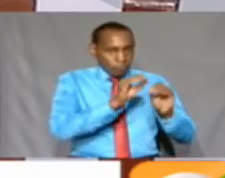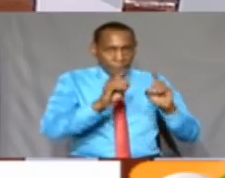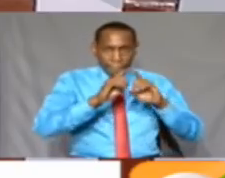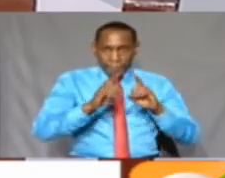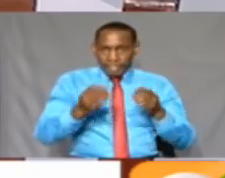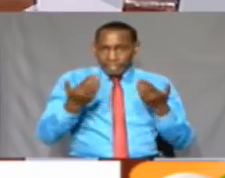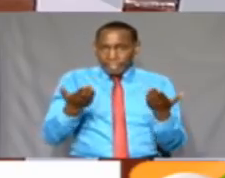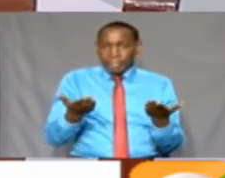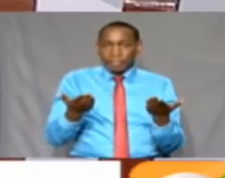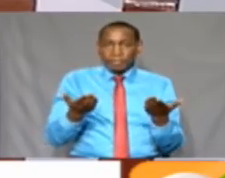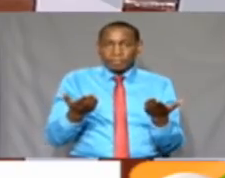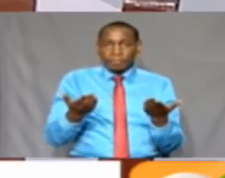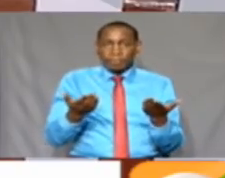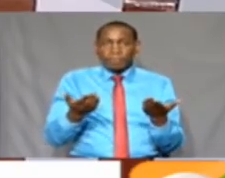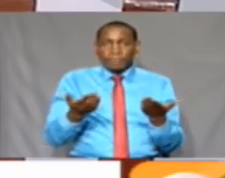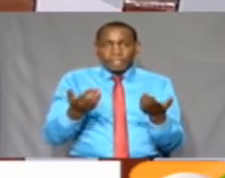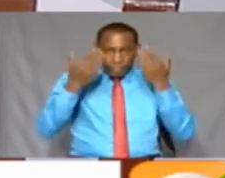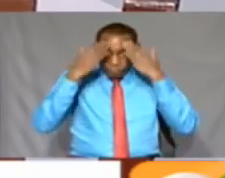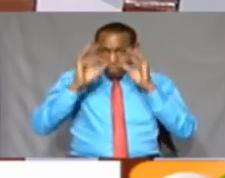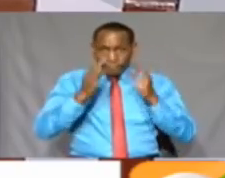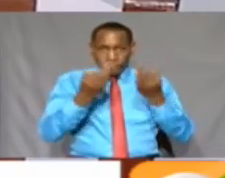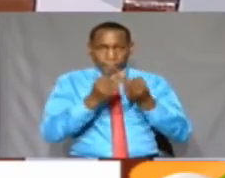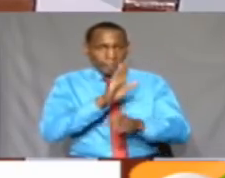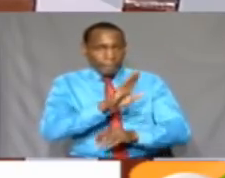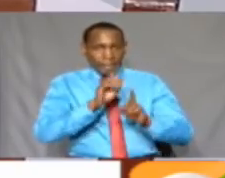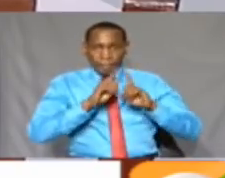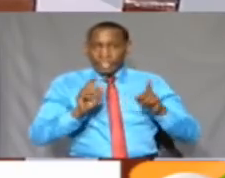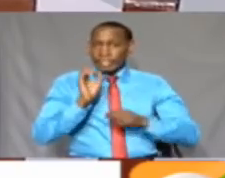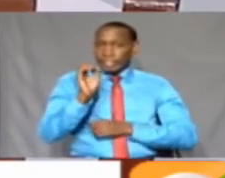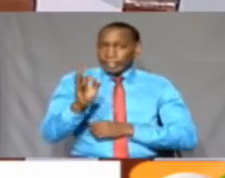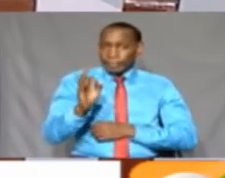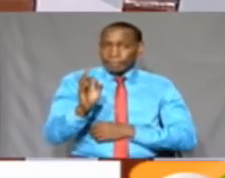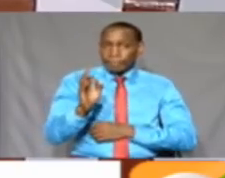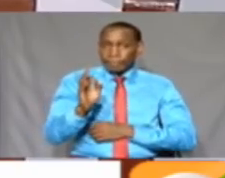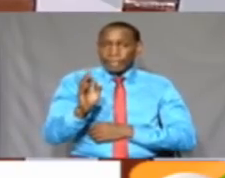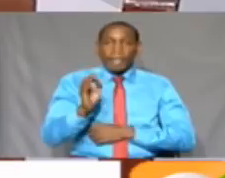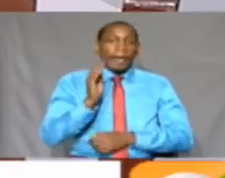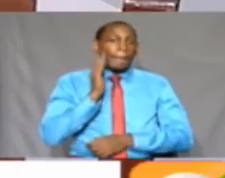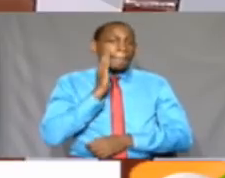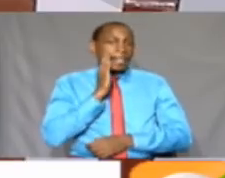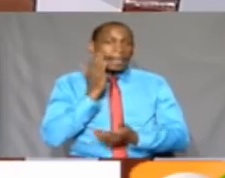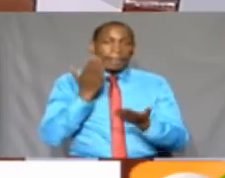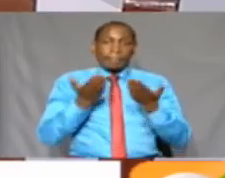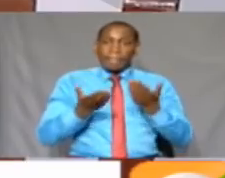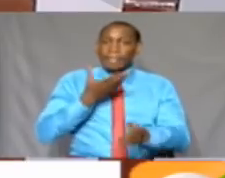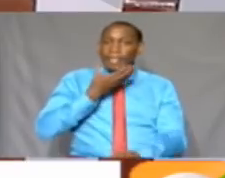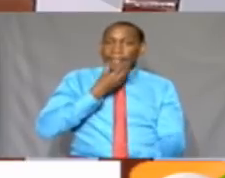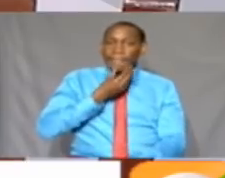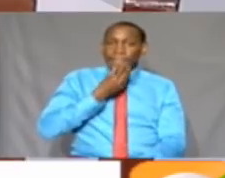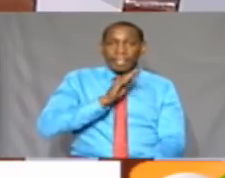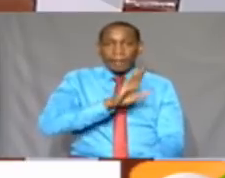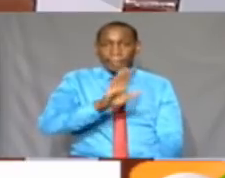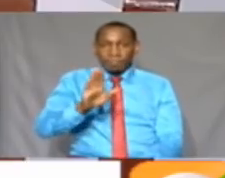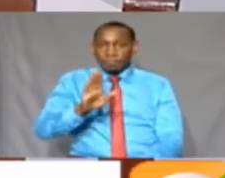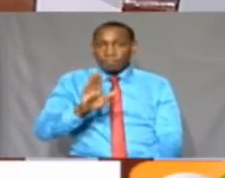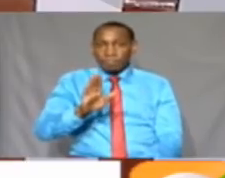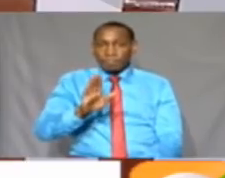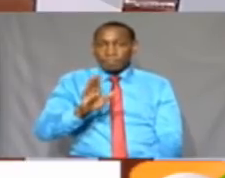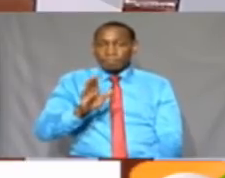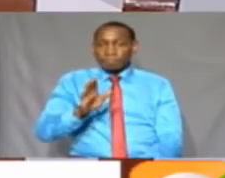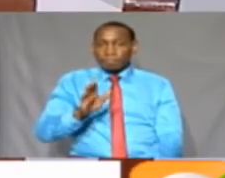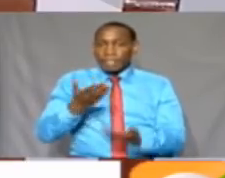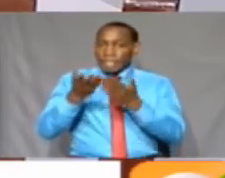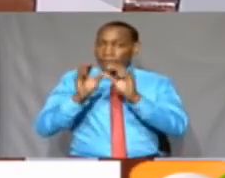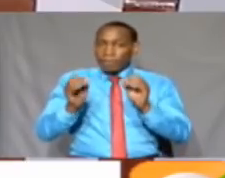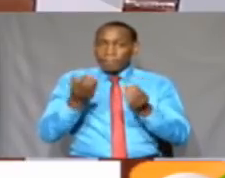looks like this. I don't know about the family, but if the mother or the father is not there,